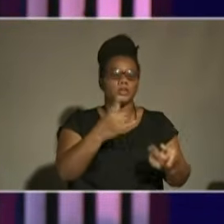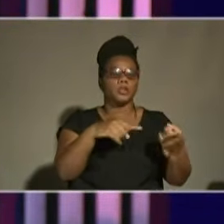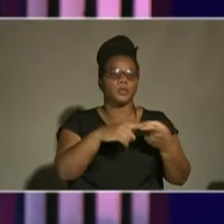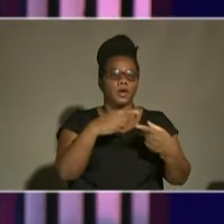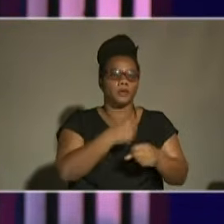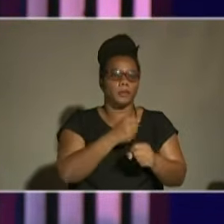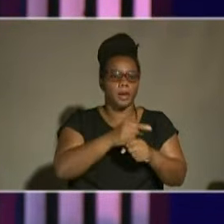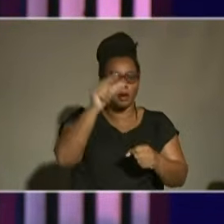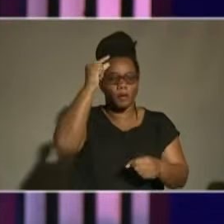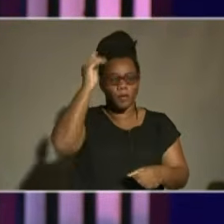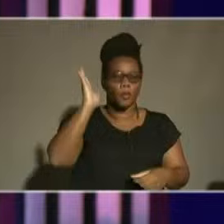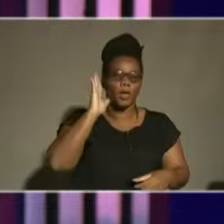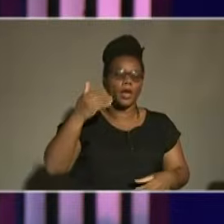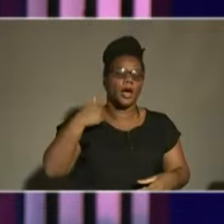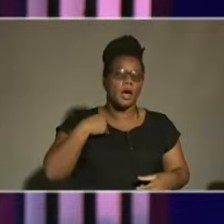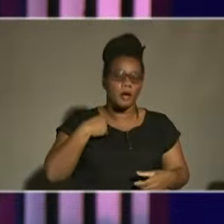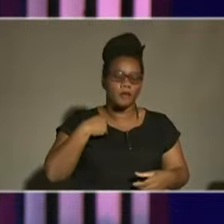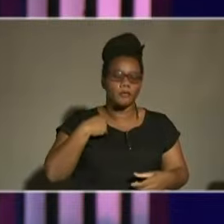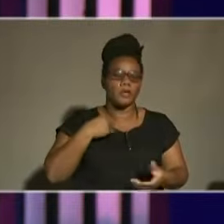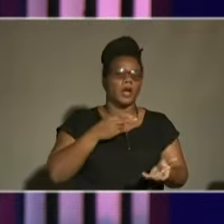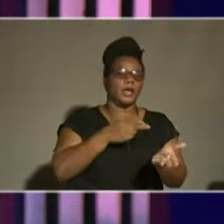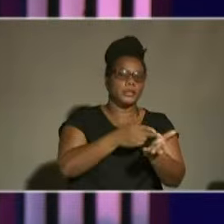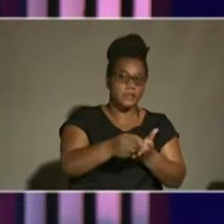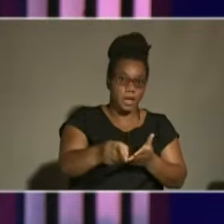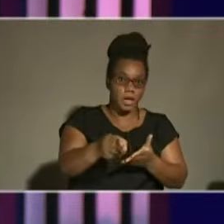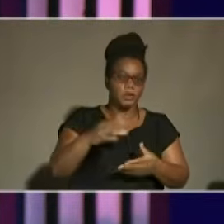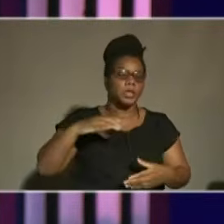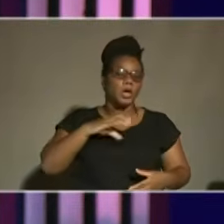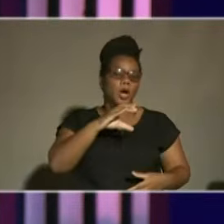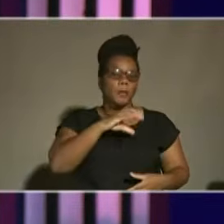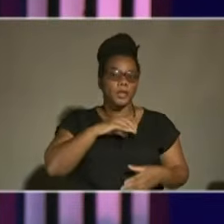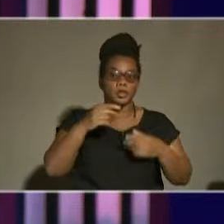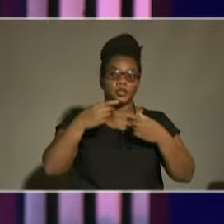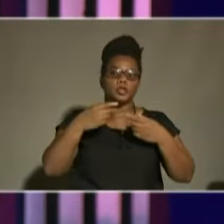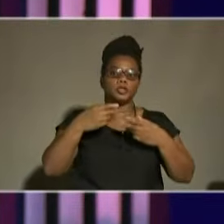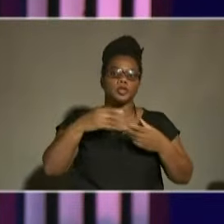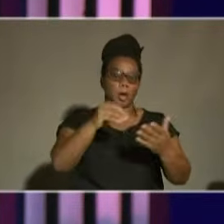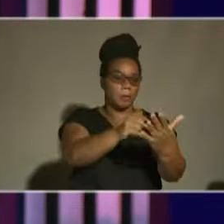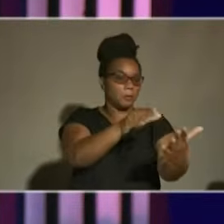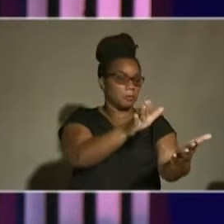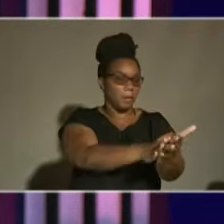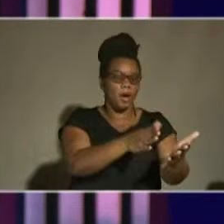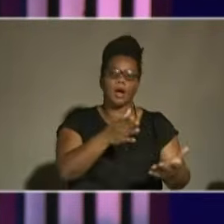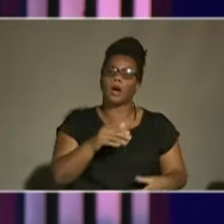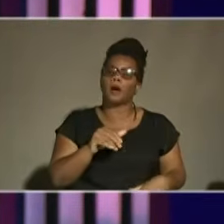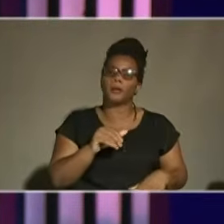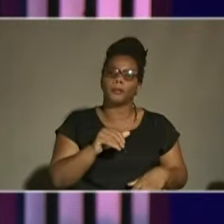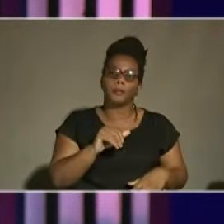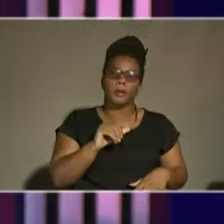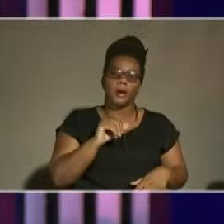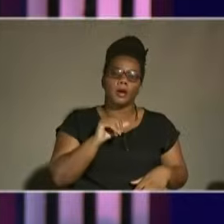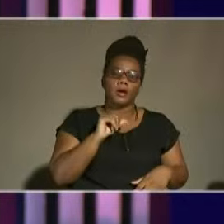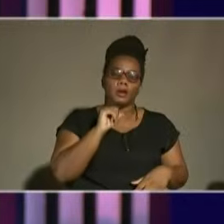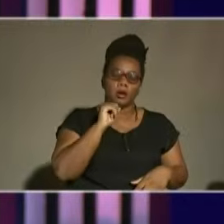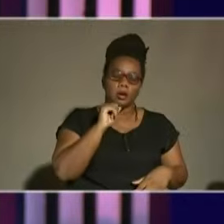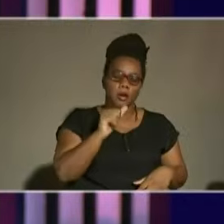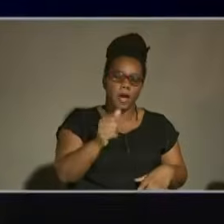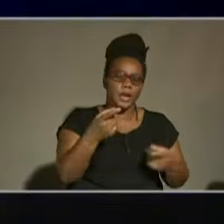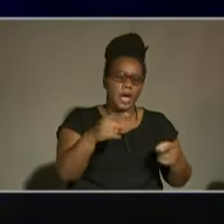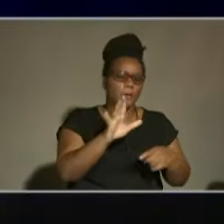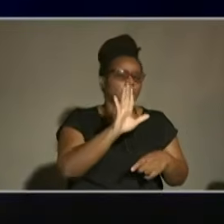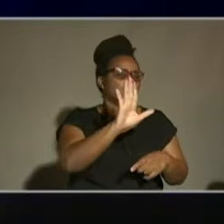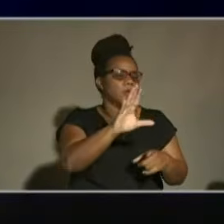Integrity Commission declarations published, not just the leader of the opposition and what should happen, but hasn't happened in your case because you're